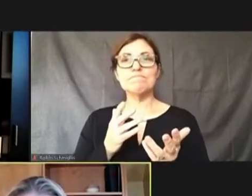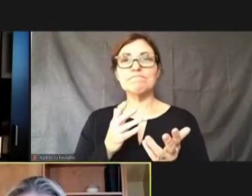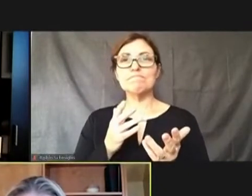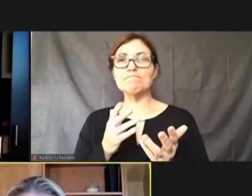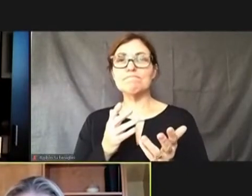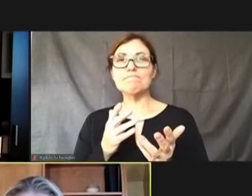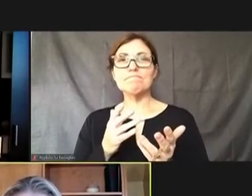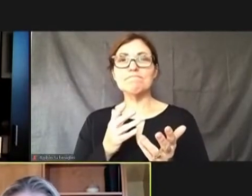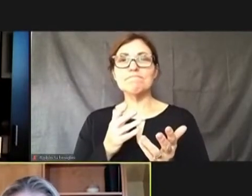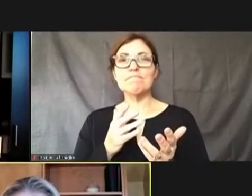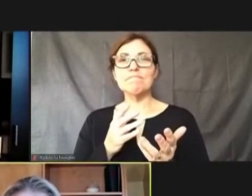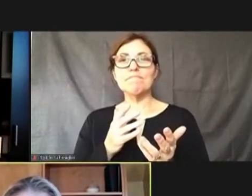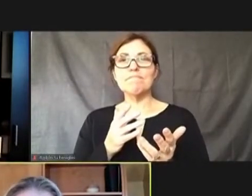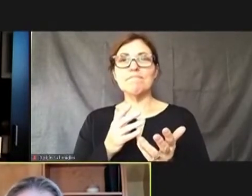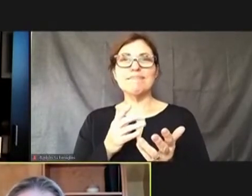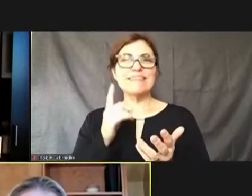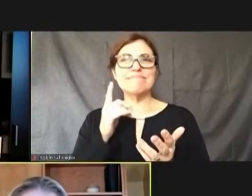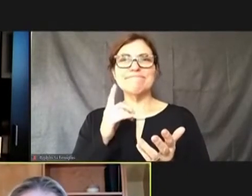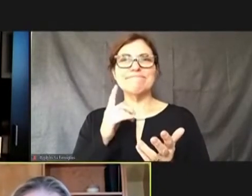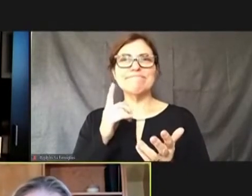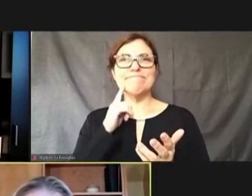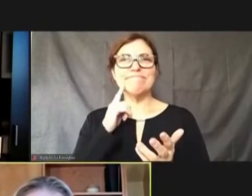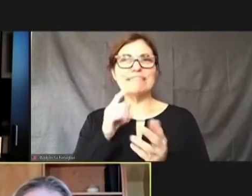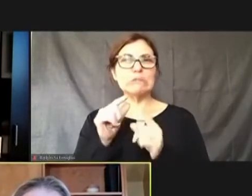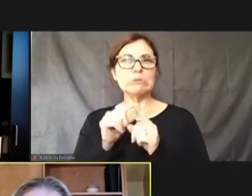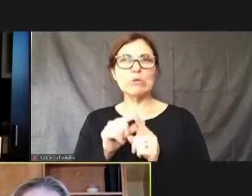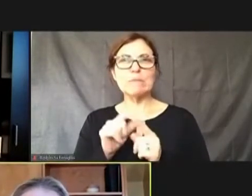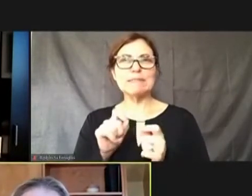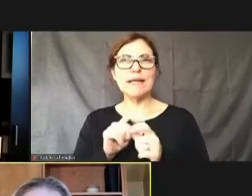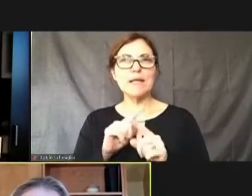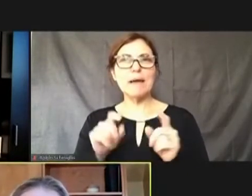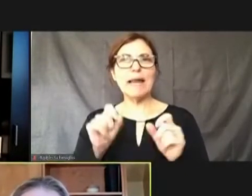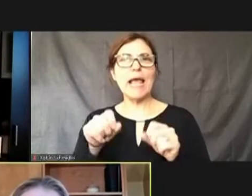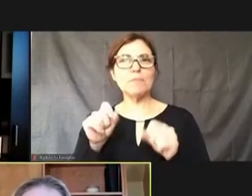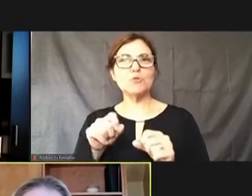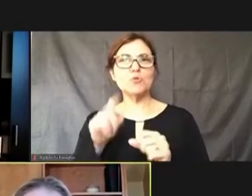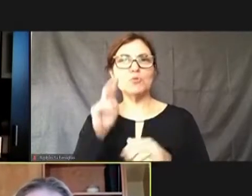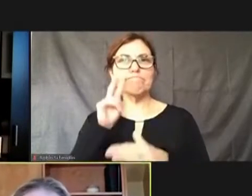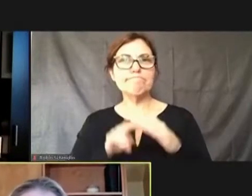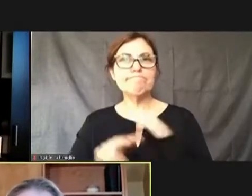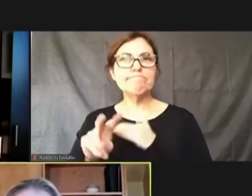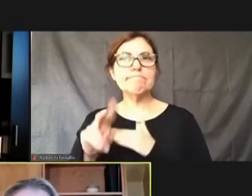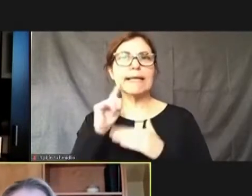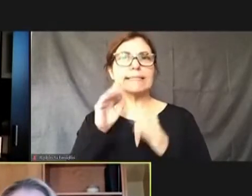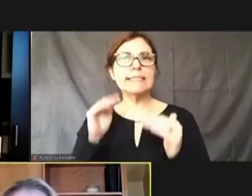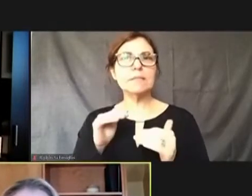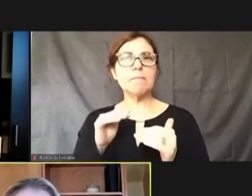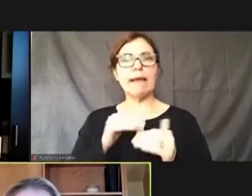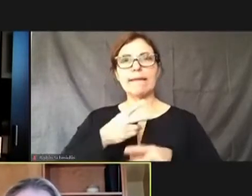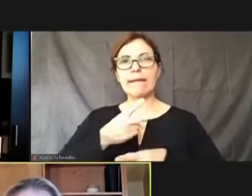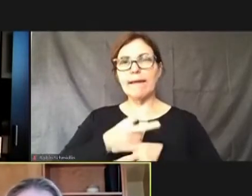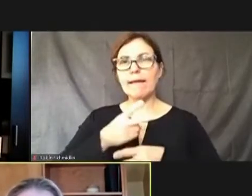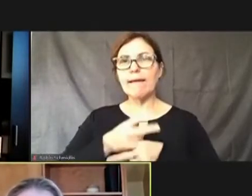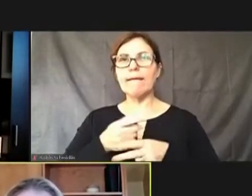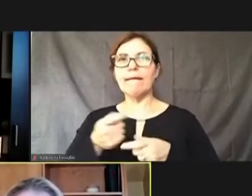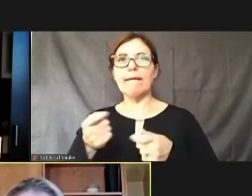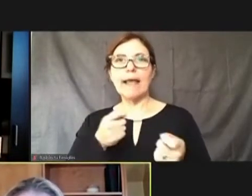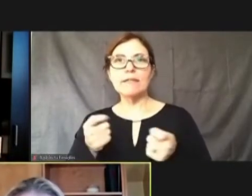I'm forgetting the terminology exactly, but being able to anticipate handling stormwater in a different way to,